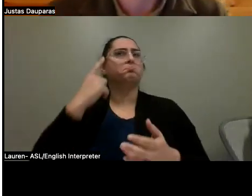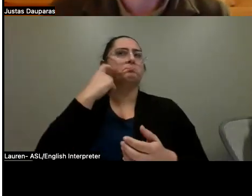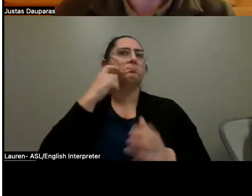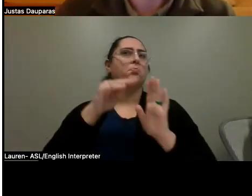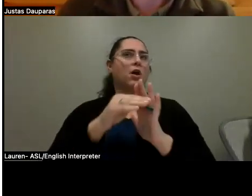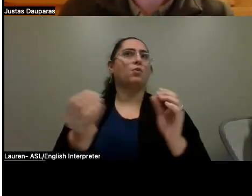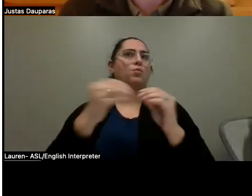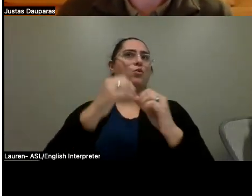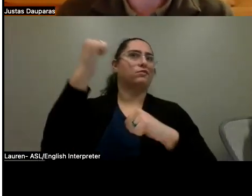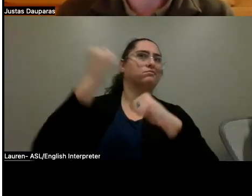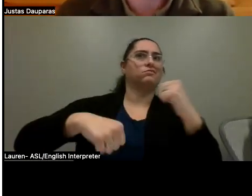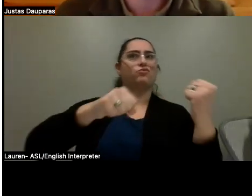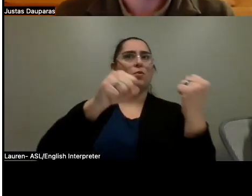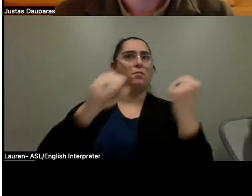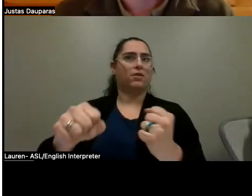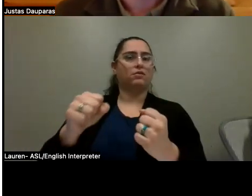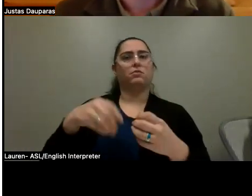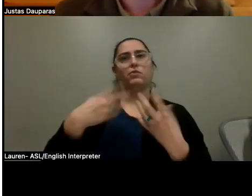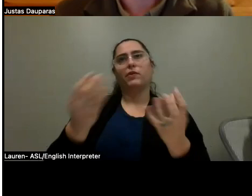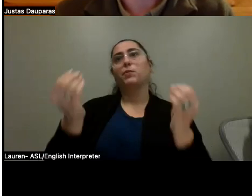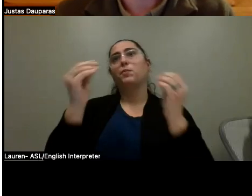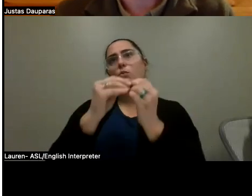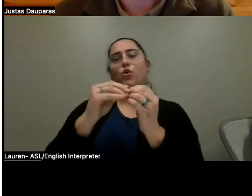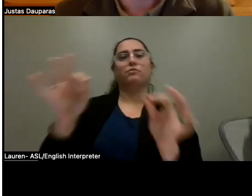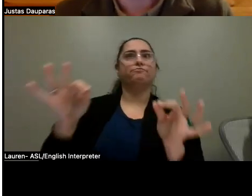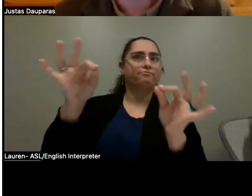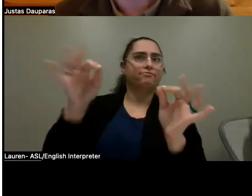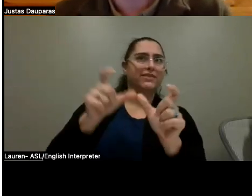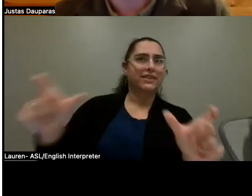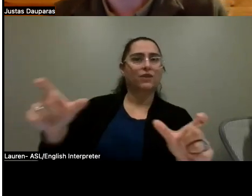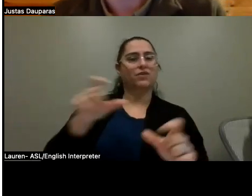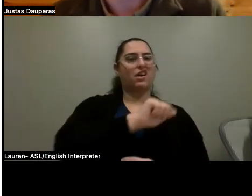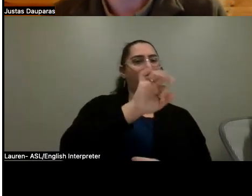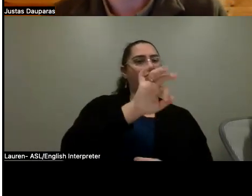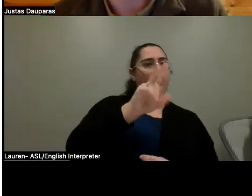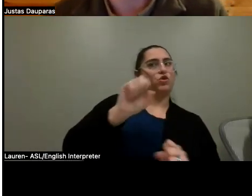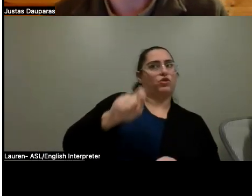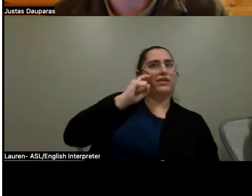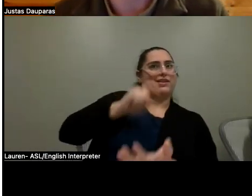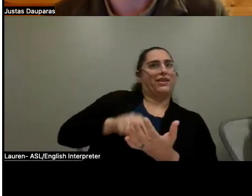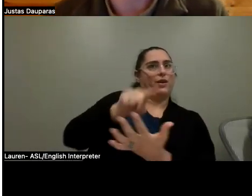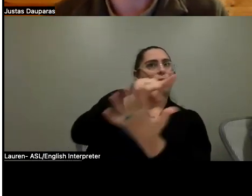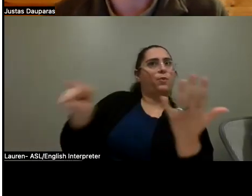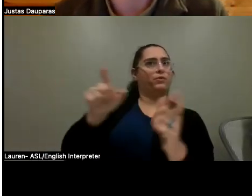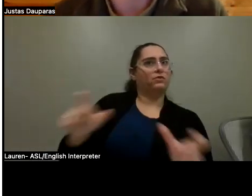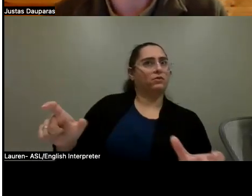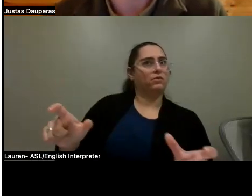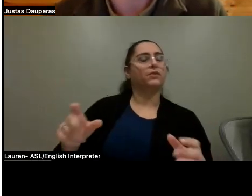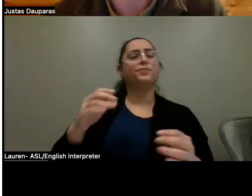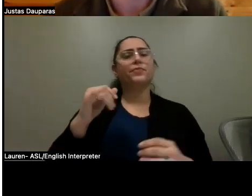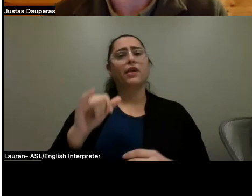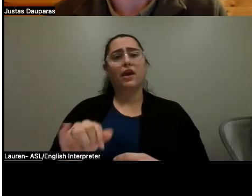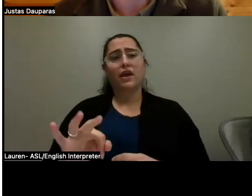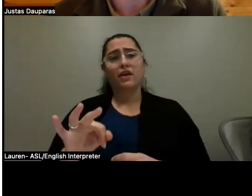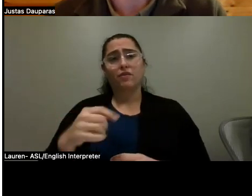be easier predicted by AlphaFold. And it's also interesting that if we look at the similarities, if we take the